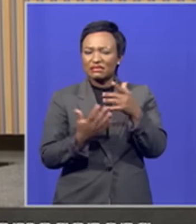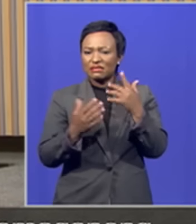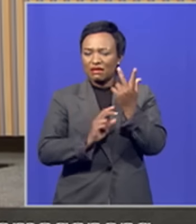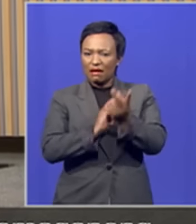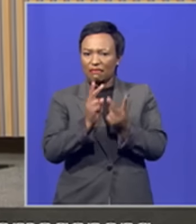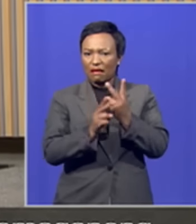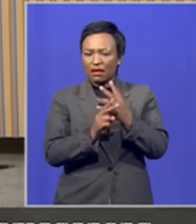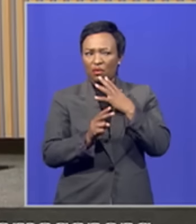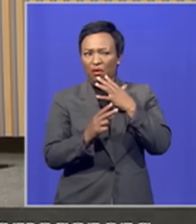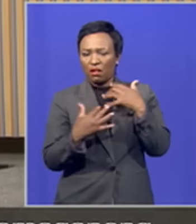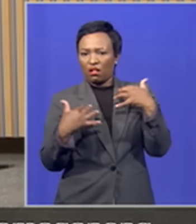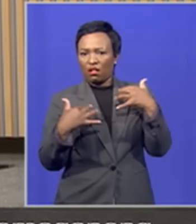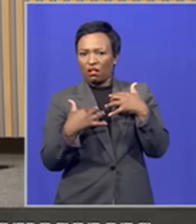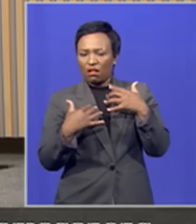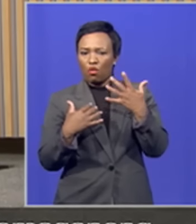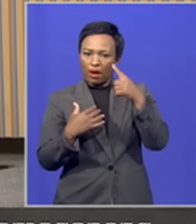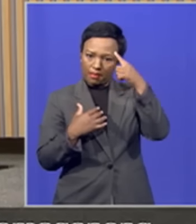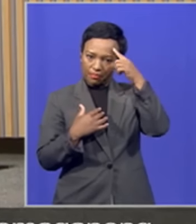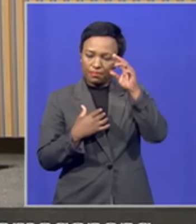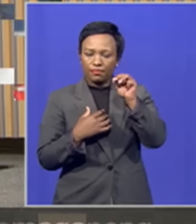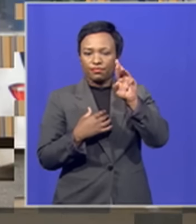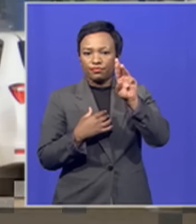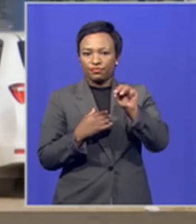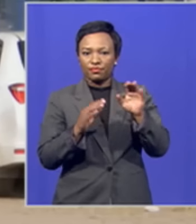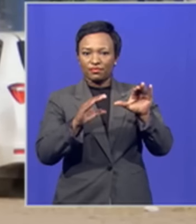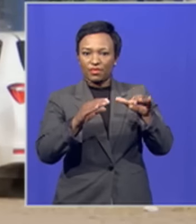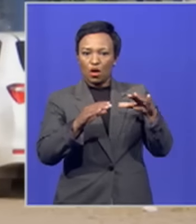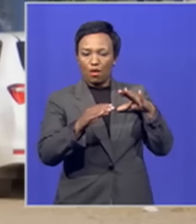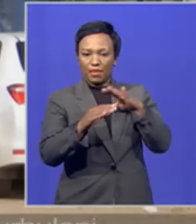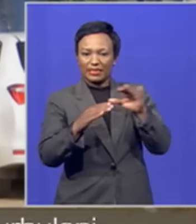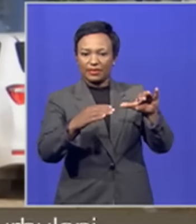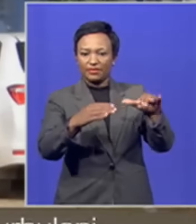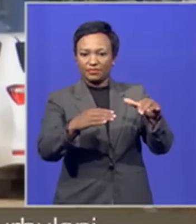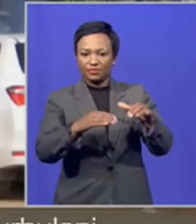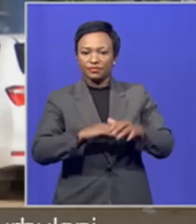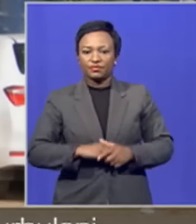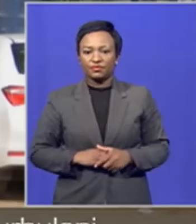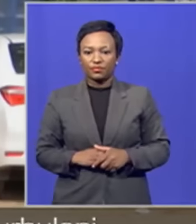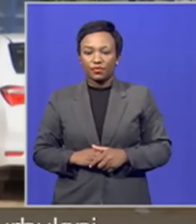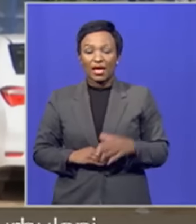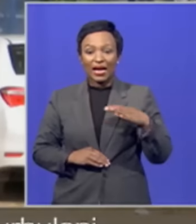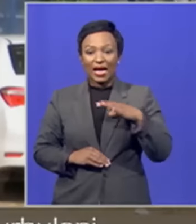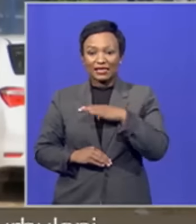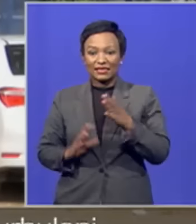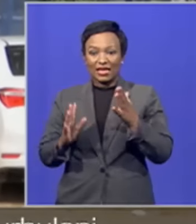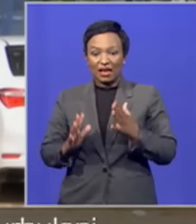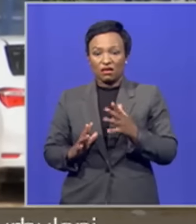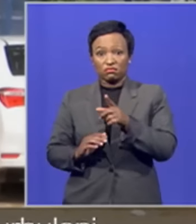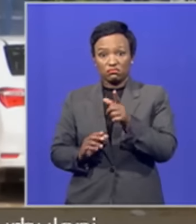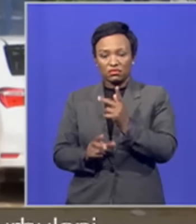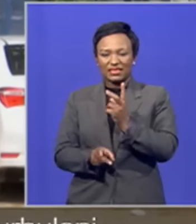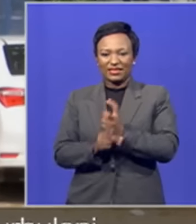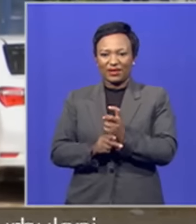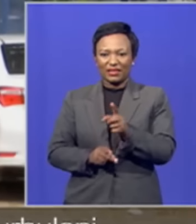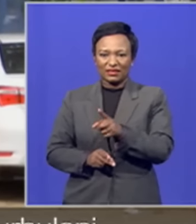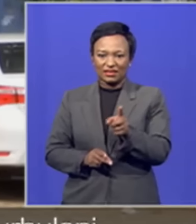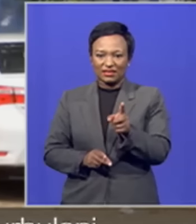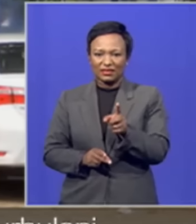kwa komisheneng ya Madlanga. Because sometimes it's difficult for councillors to be